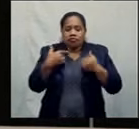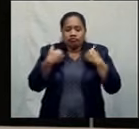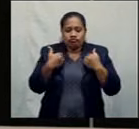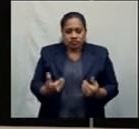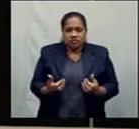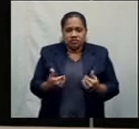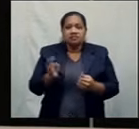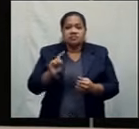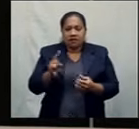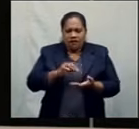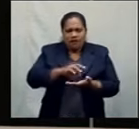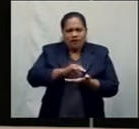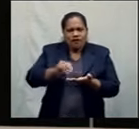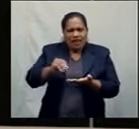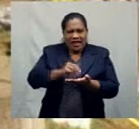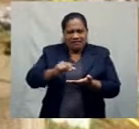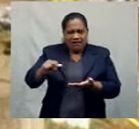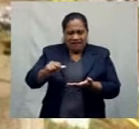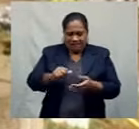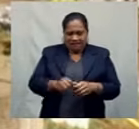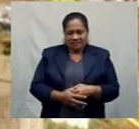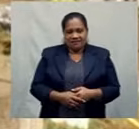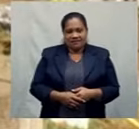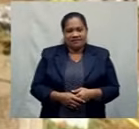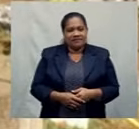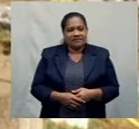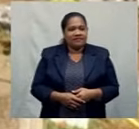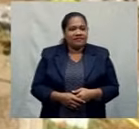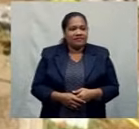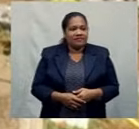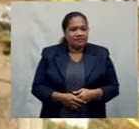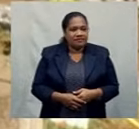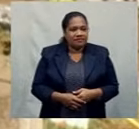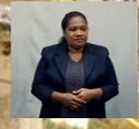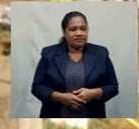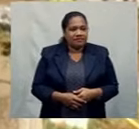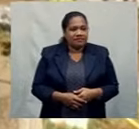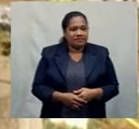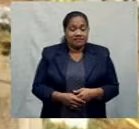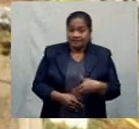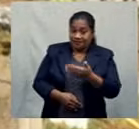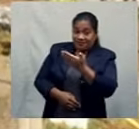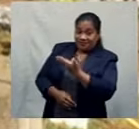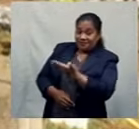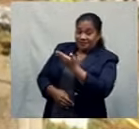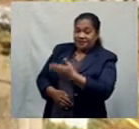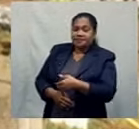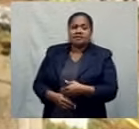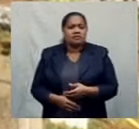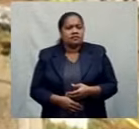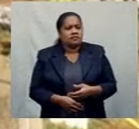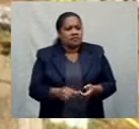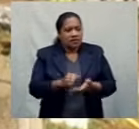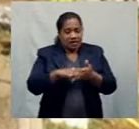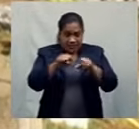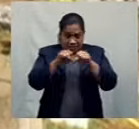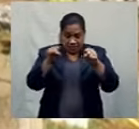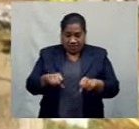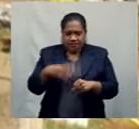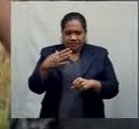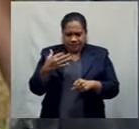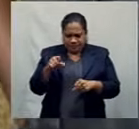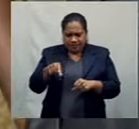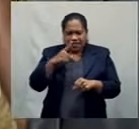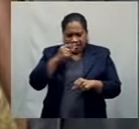Eleanor Turangaiviu has more. It's a self-operating mechanism. The home biogas system has the capacity to